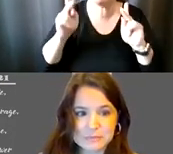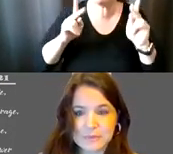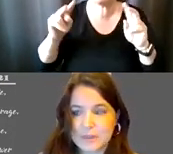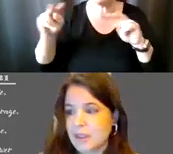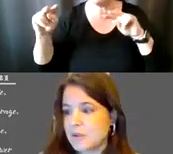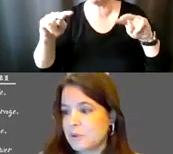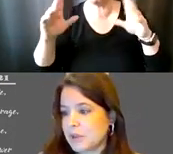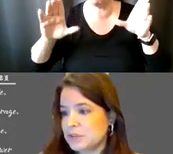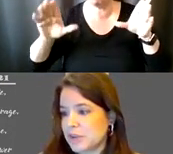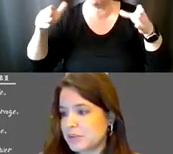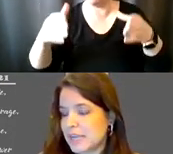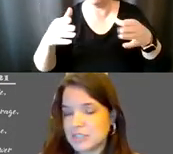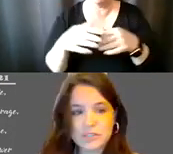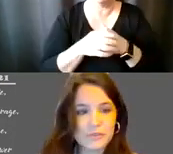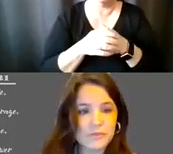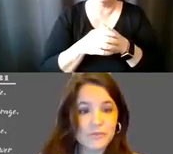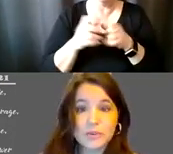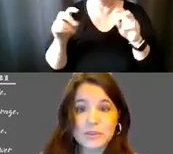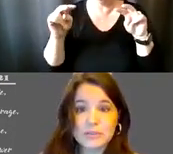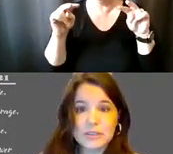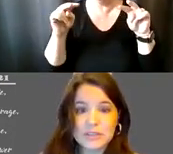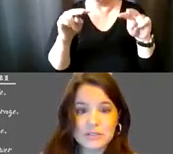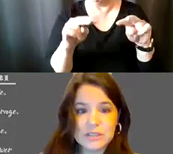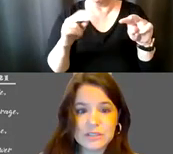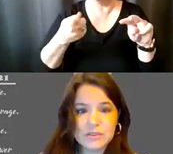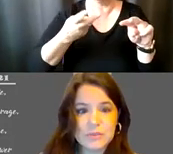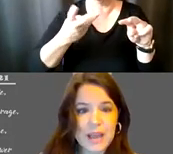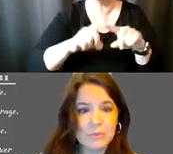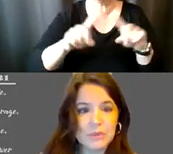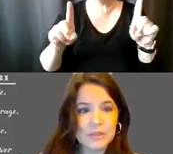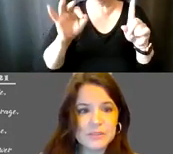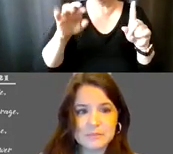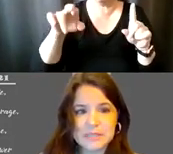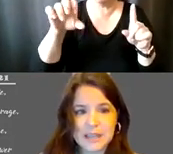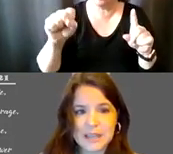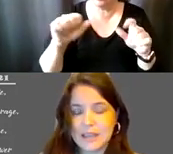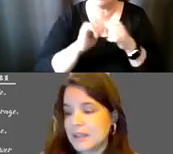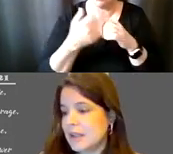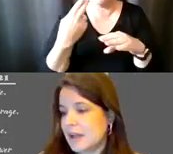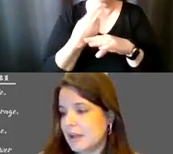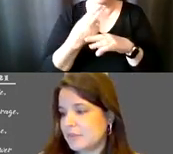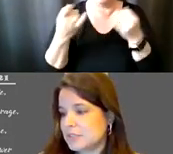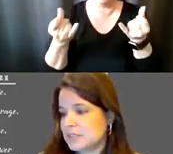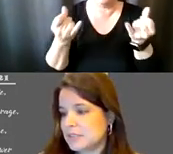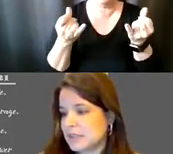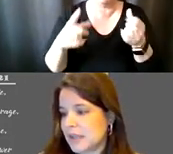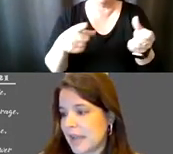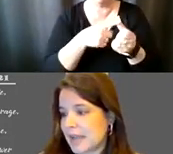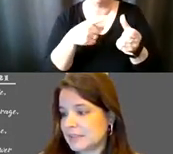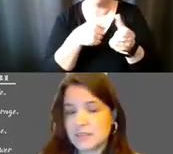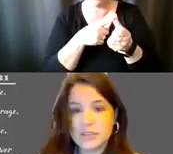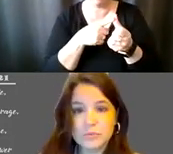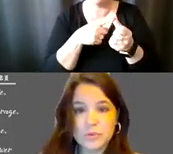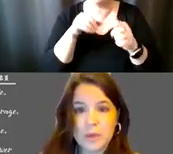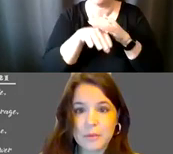presentation. We want to draw your attention to a few different features in Zoom and how we'll use them today. First, to